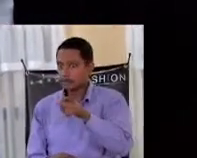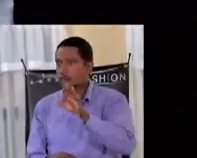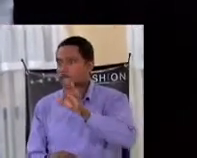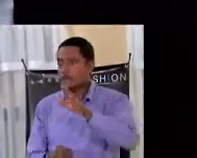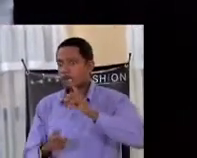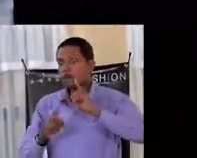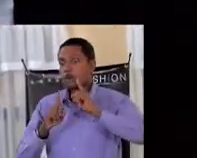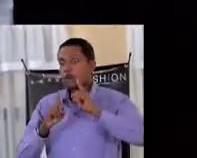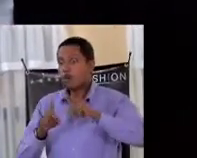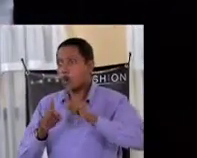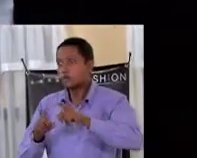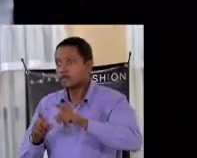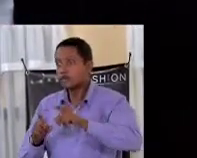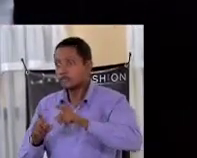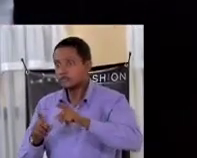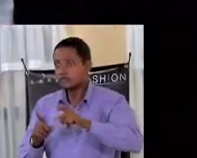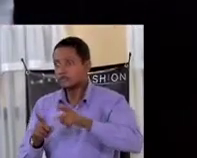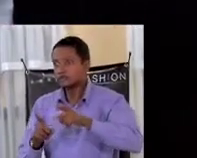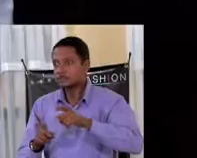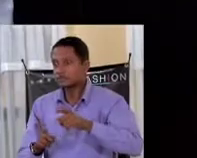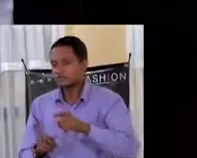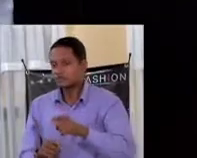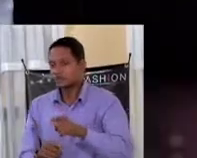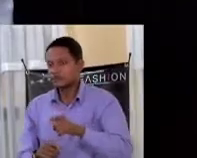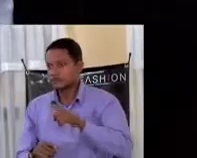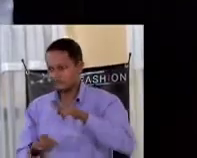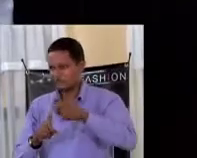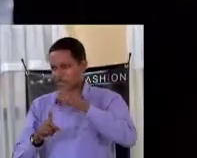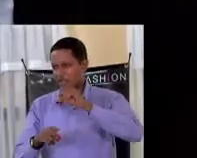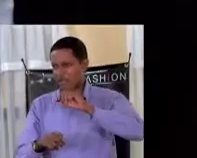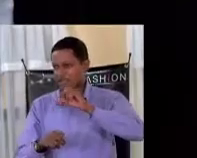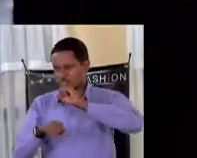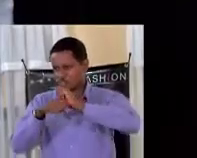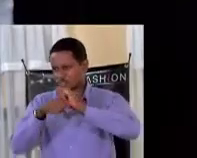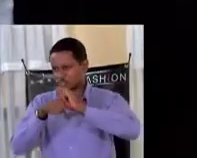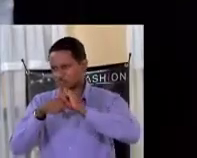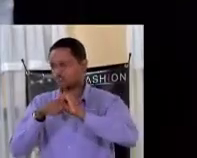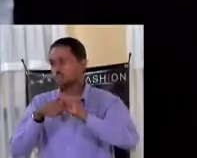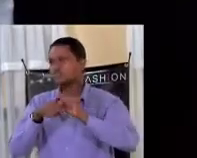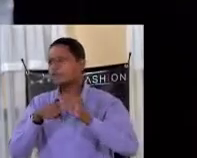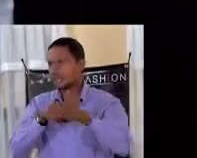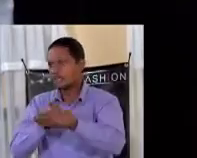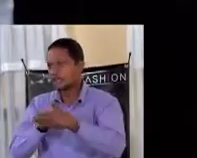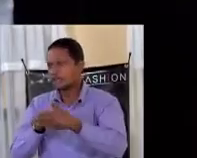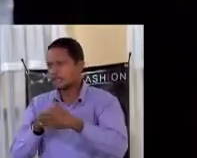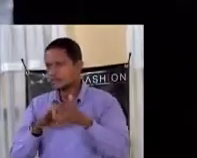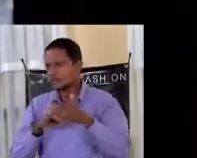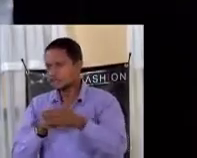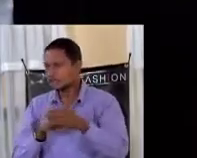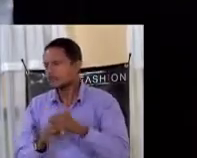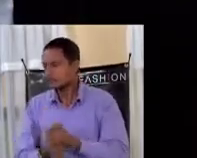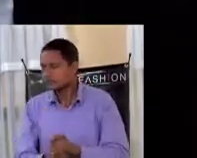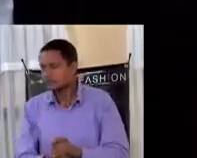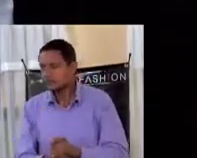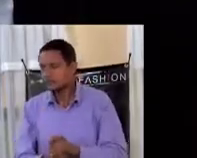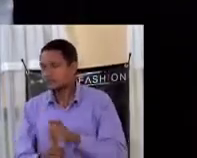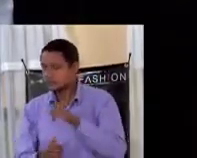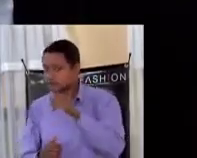they put up that picture, her orders that week for that particular item went through the roof. She told me that day